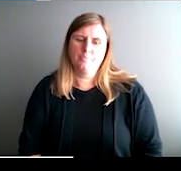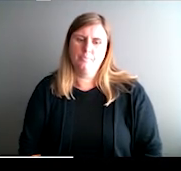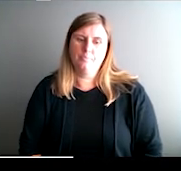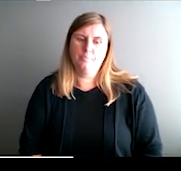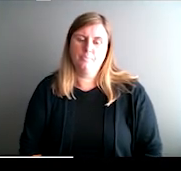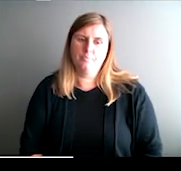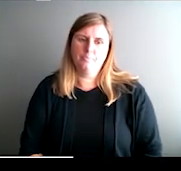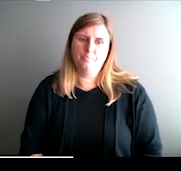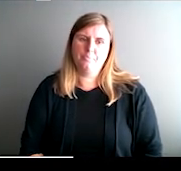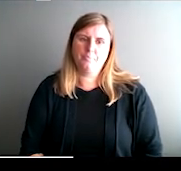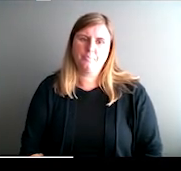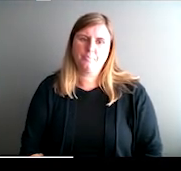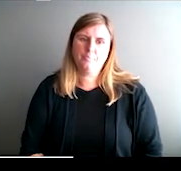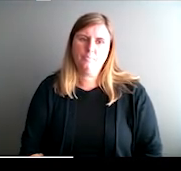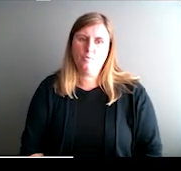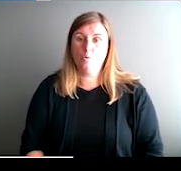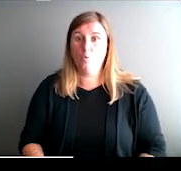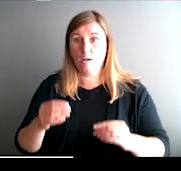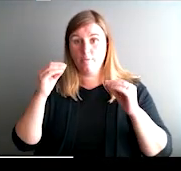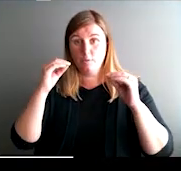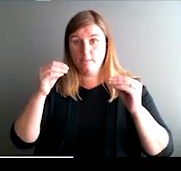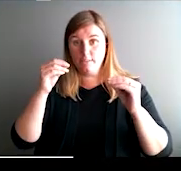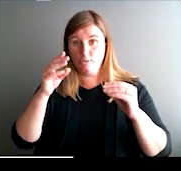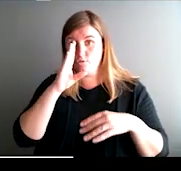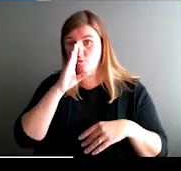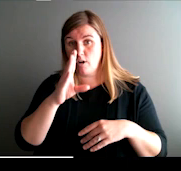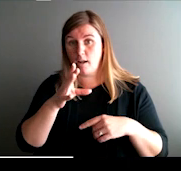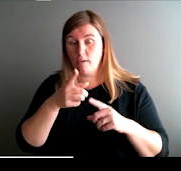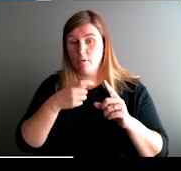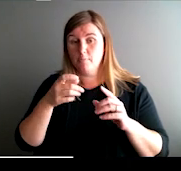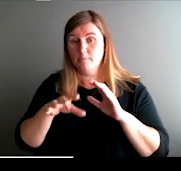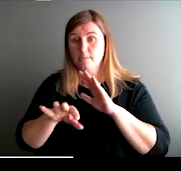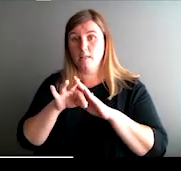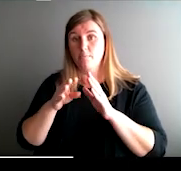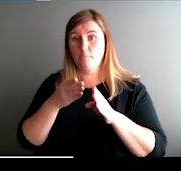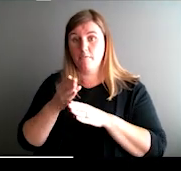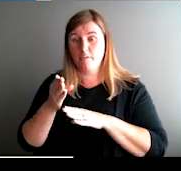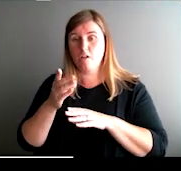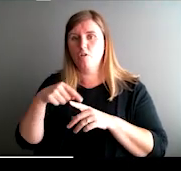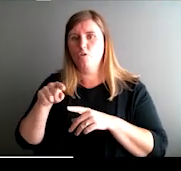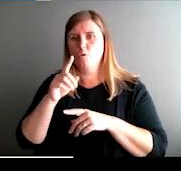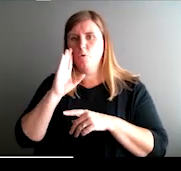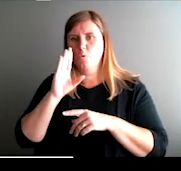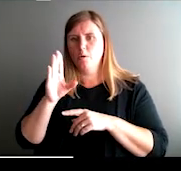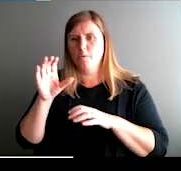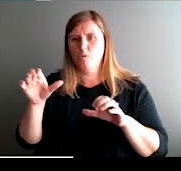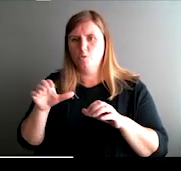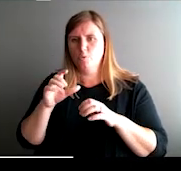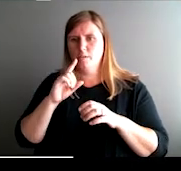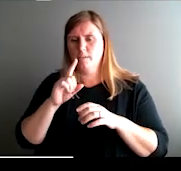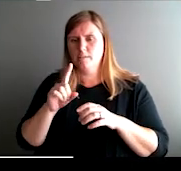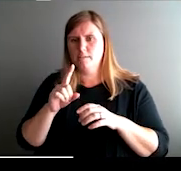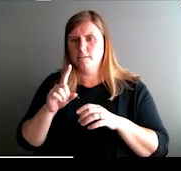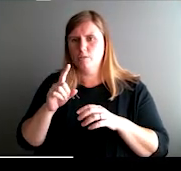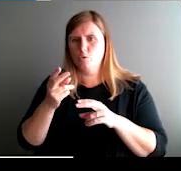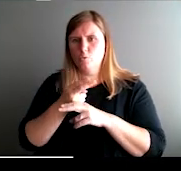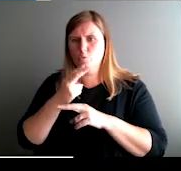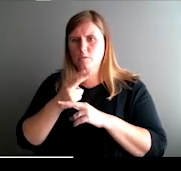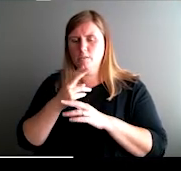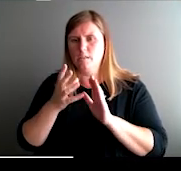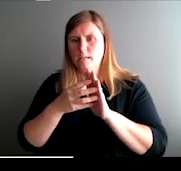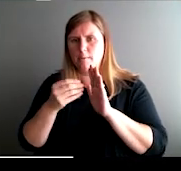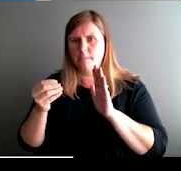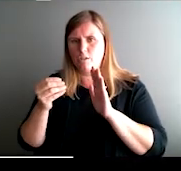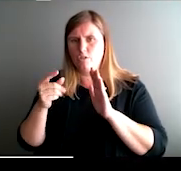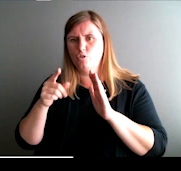When you have to teach directly to select from a field, what you're going to be doing is using an